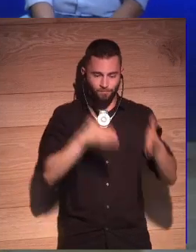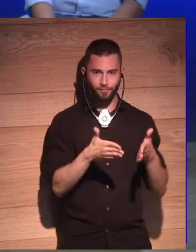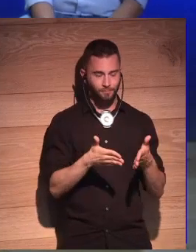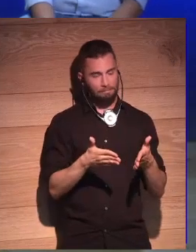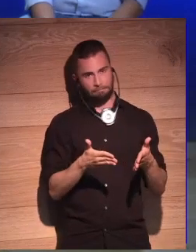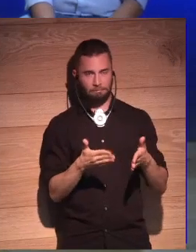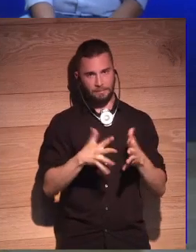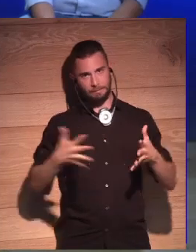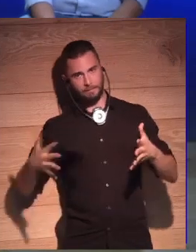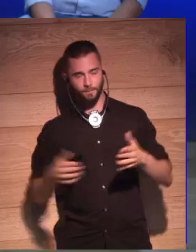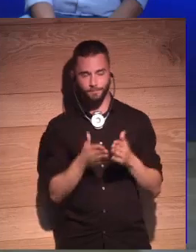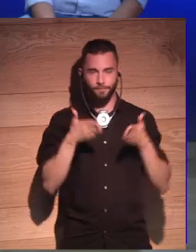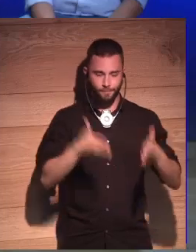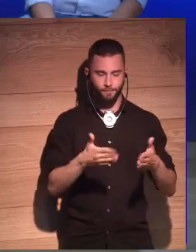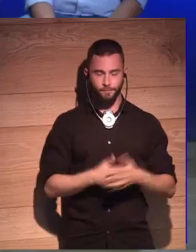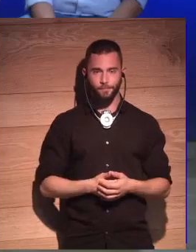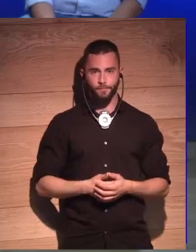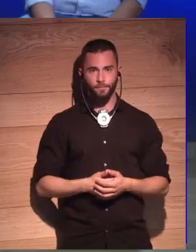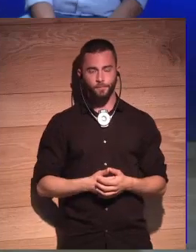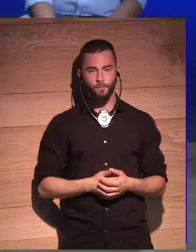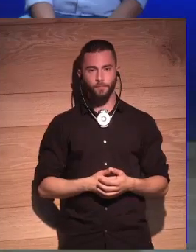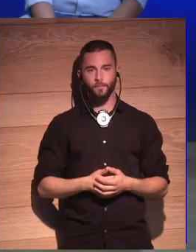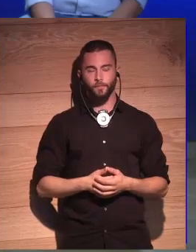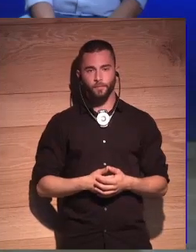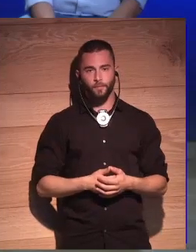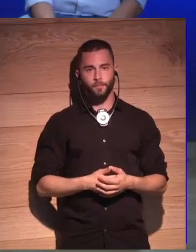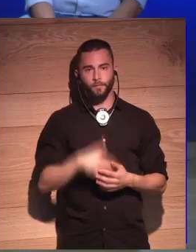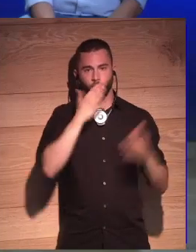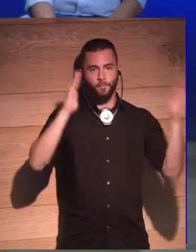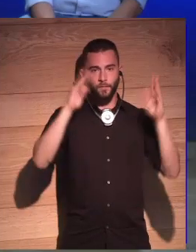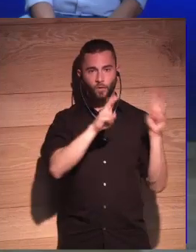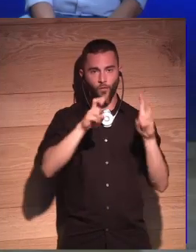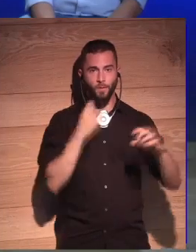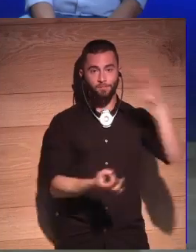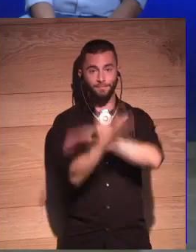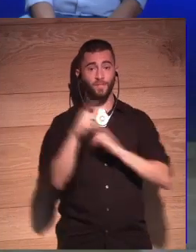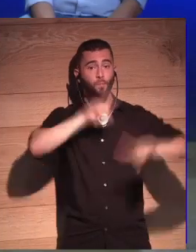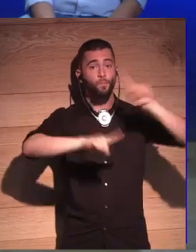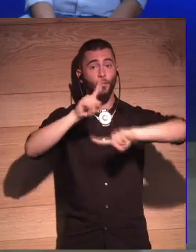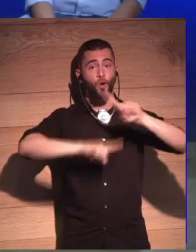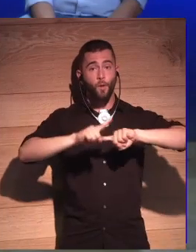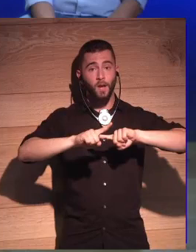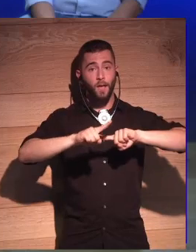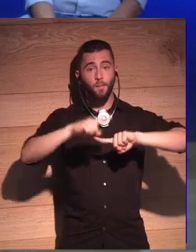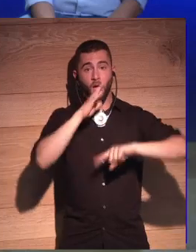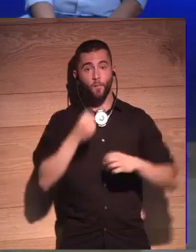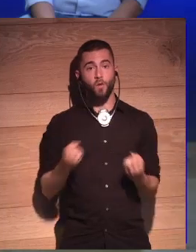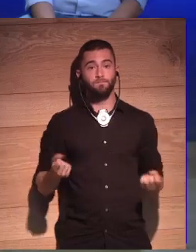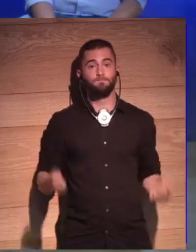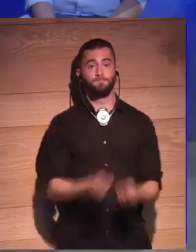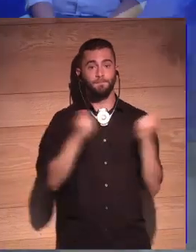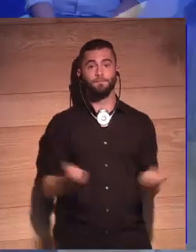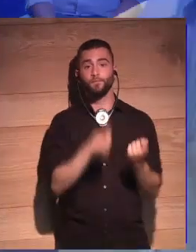and in these technologies we see that we are starting to touch things as well. Every time we see a new wave coming up, the problem